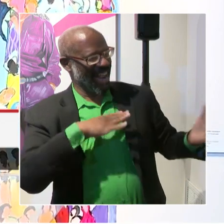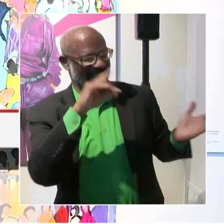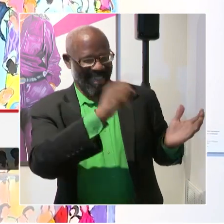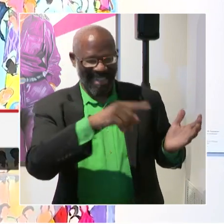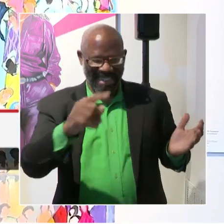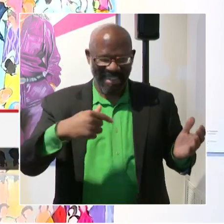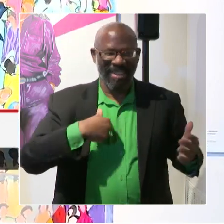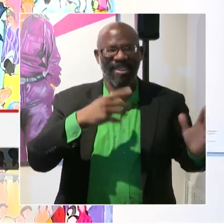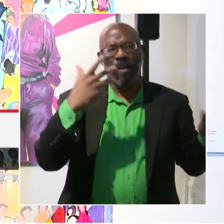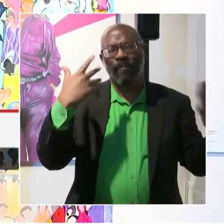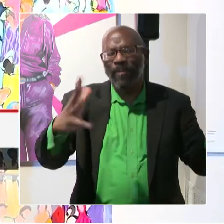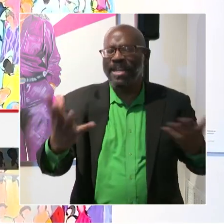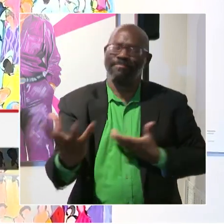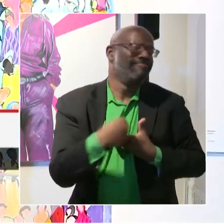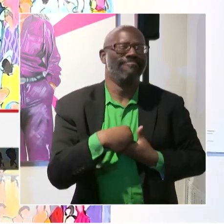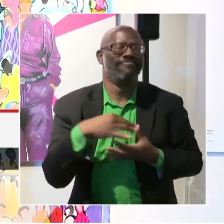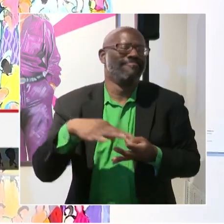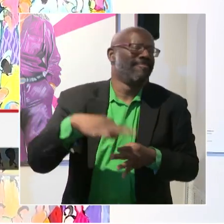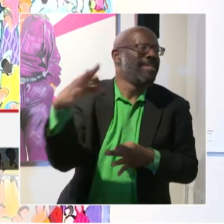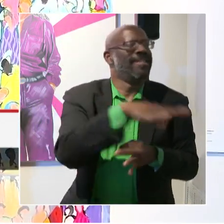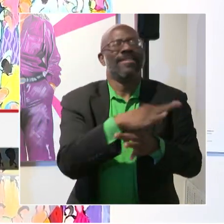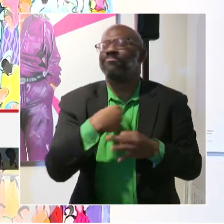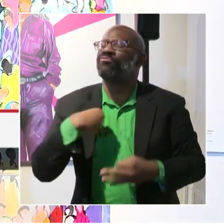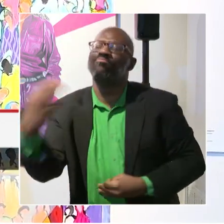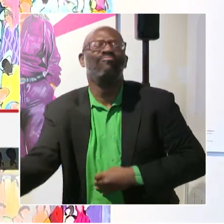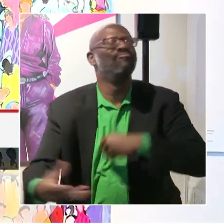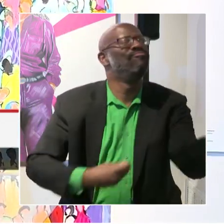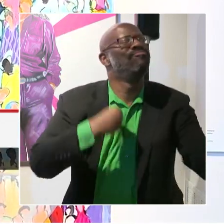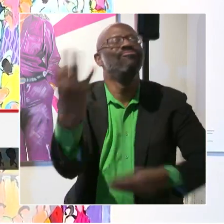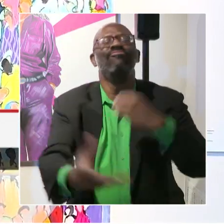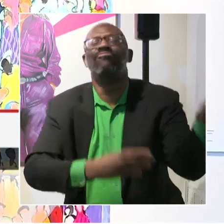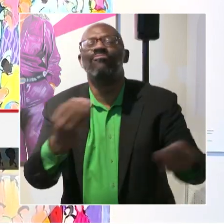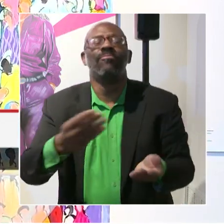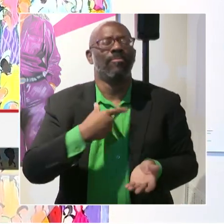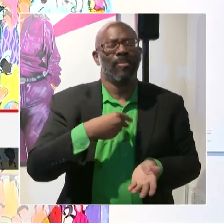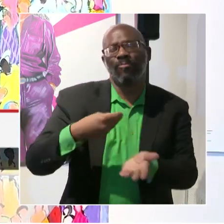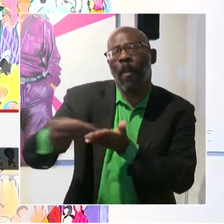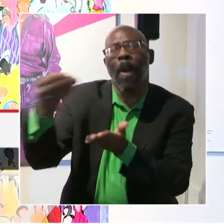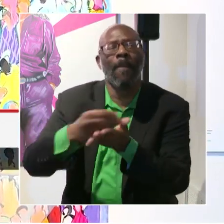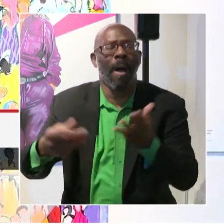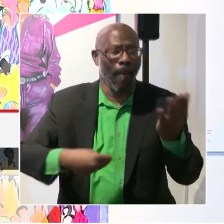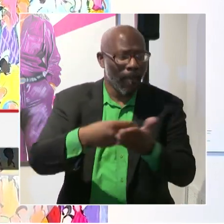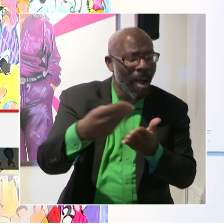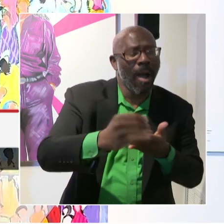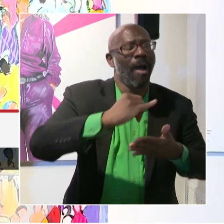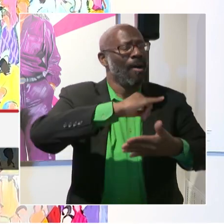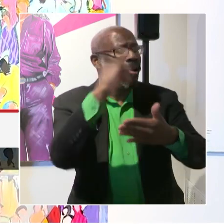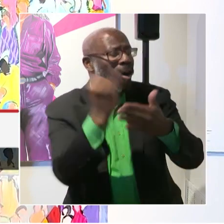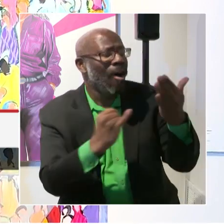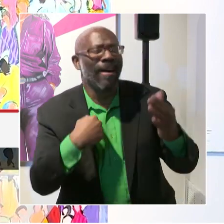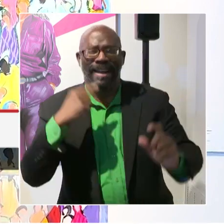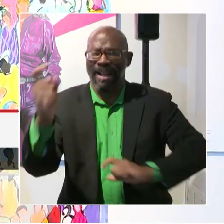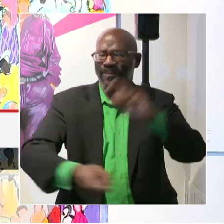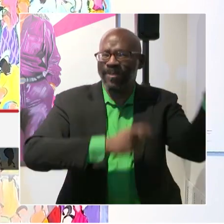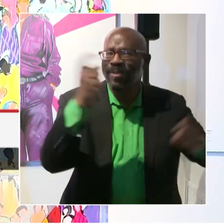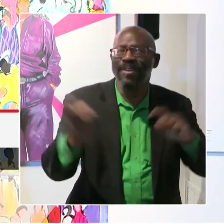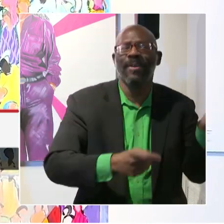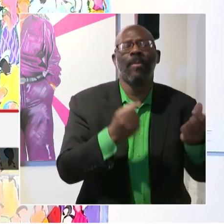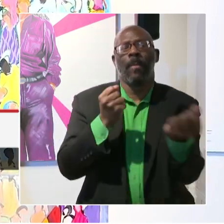and giving and the spirit of buying gifts and art and supporting our makers. Are we not,